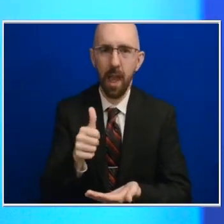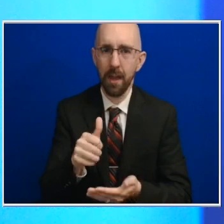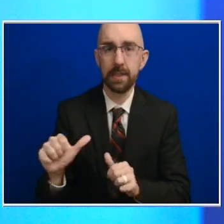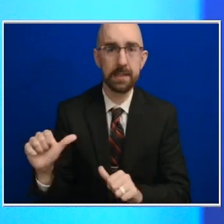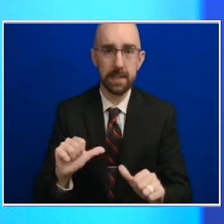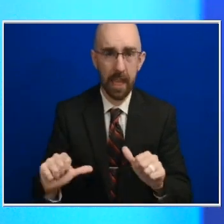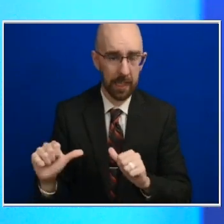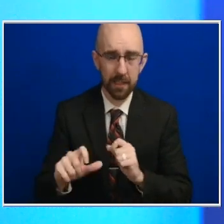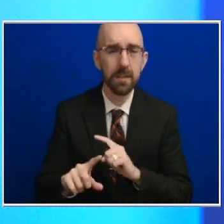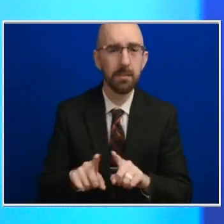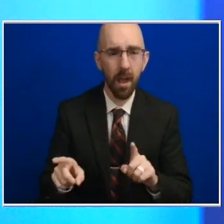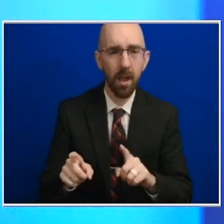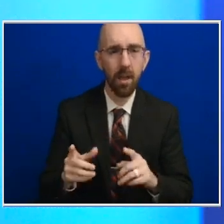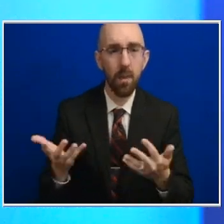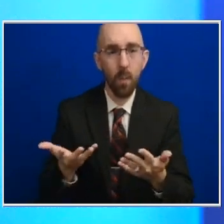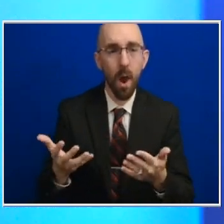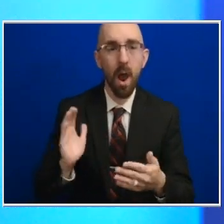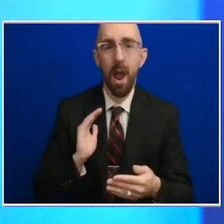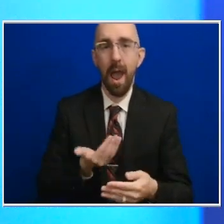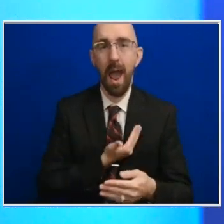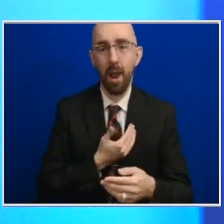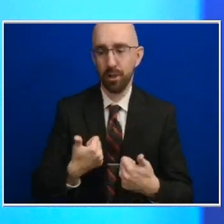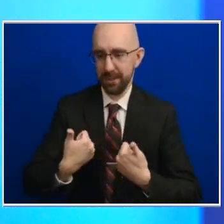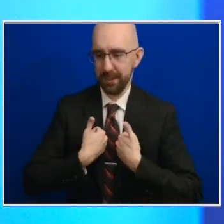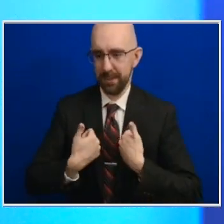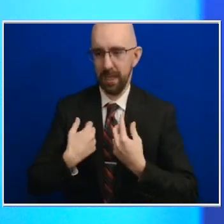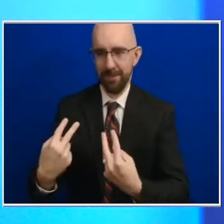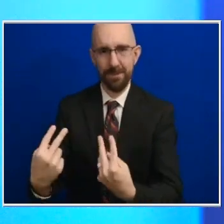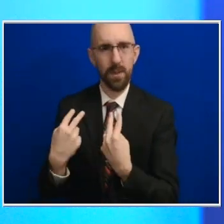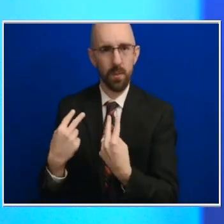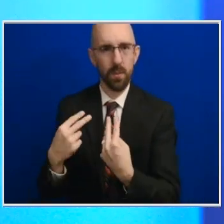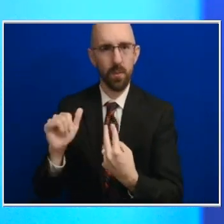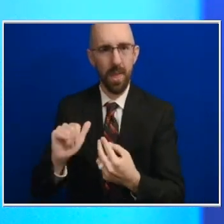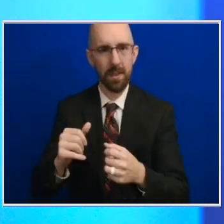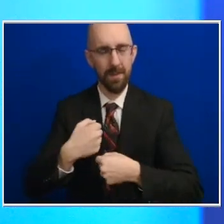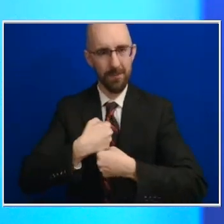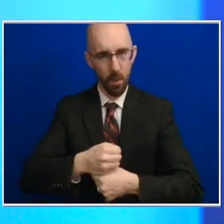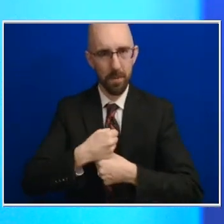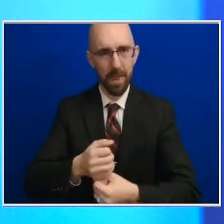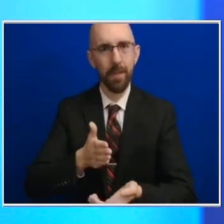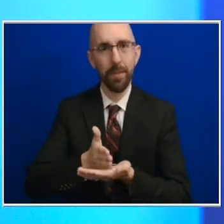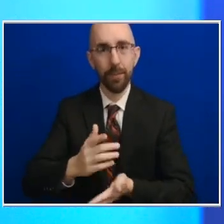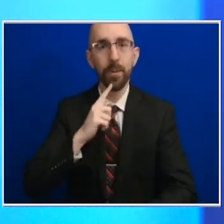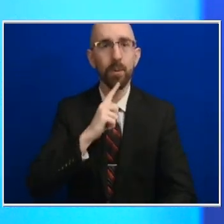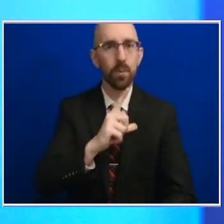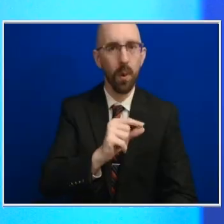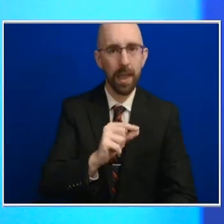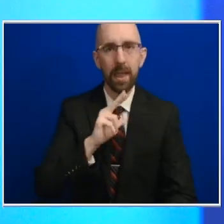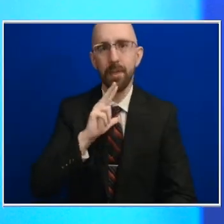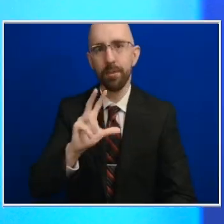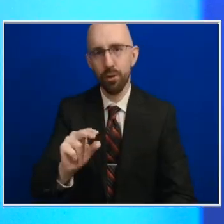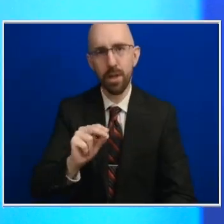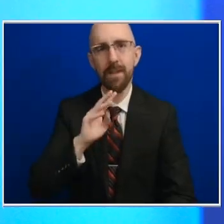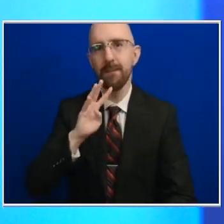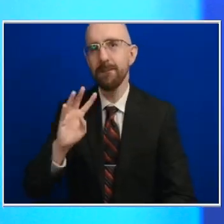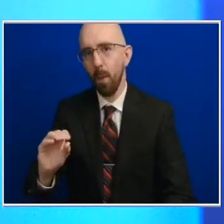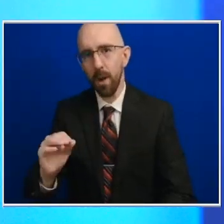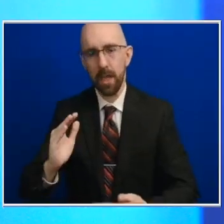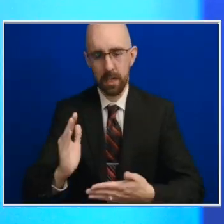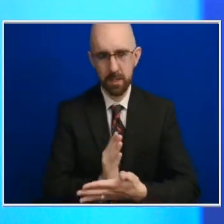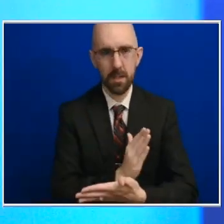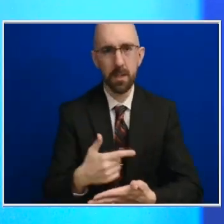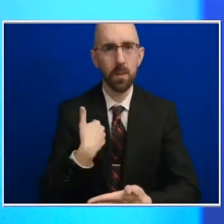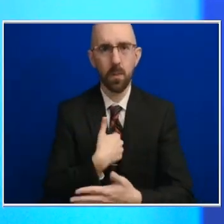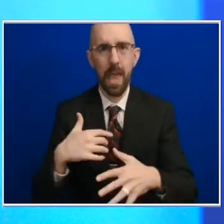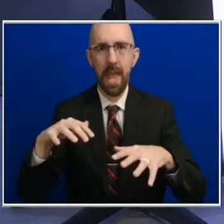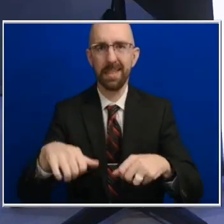about what our images of ourselves, which is formulated through our 20s and 30s and 40s. And we hang on to that. Yeah, I don't allow to